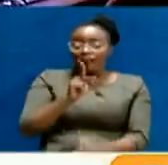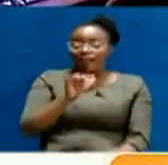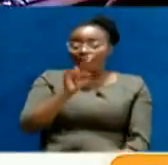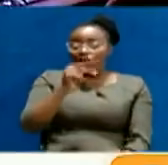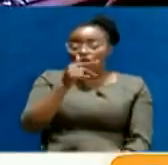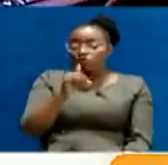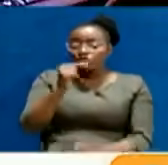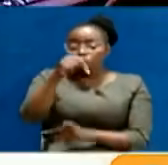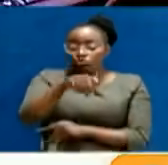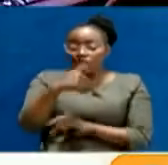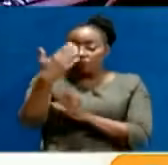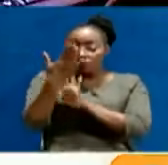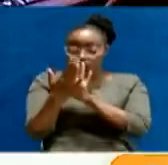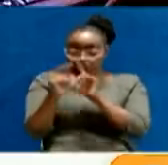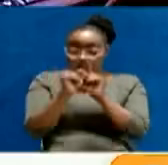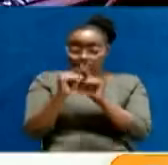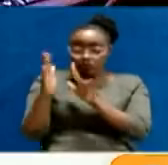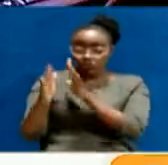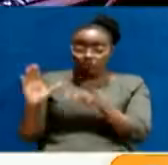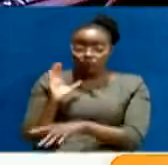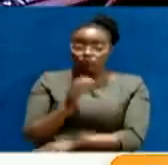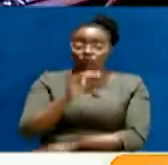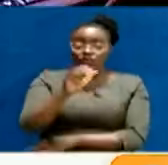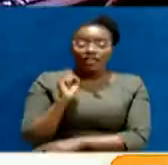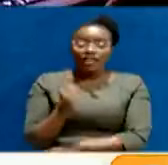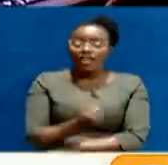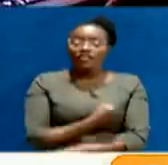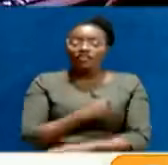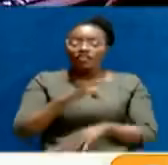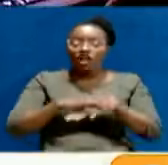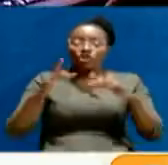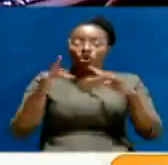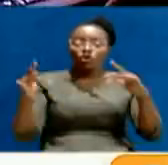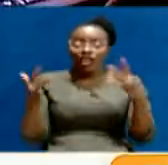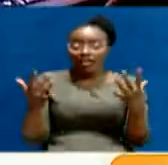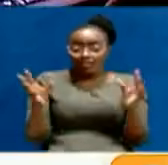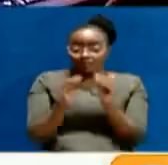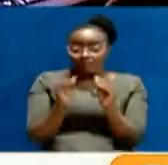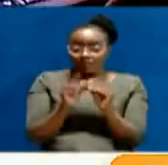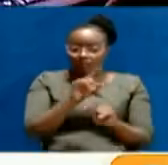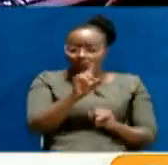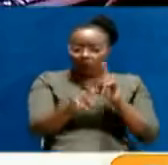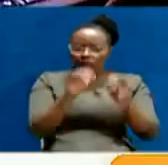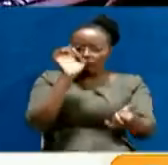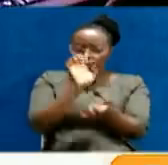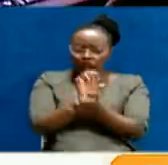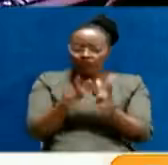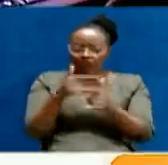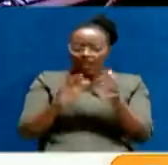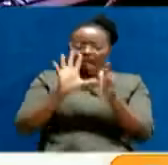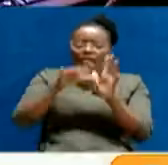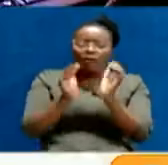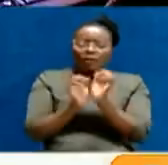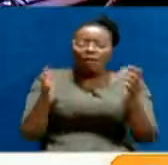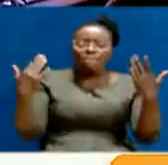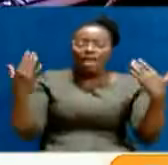earlier today appeared before the Security Committee of the Senate in a virtual sitting where they were grilled over the arrest and subsequent release of